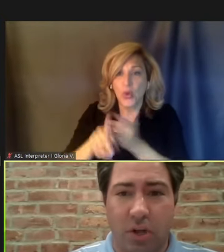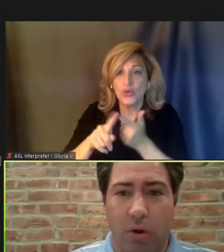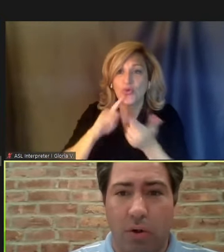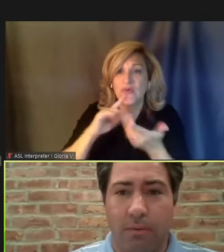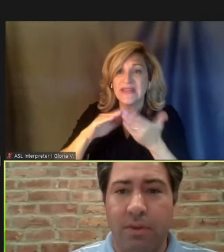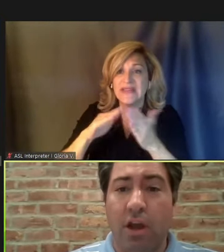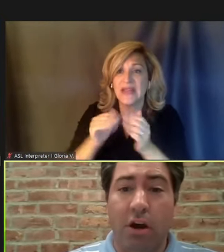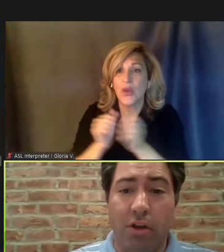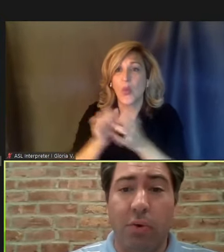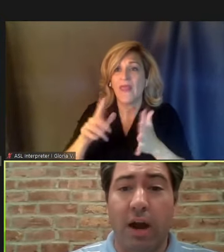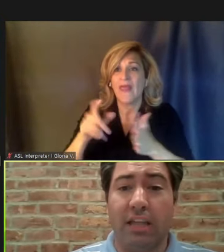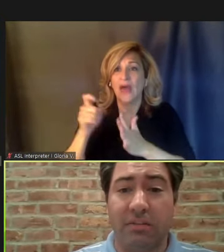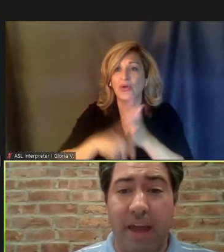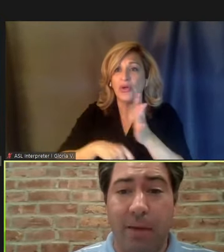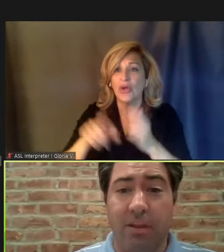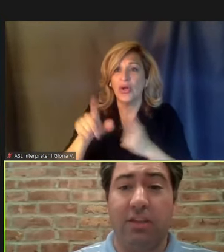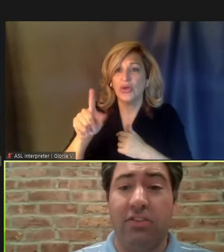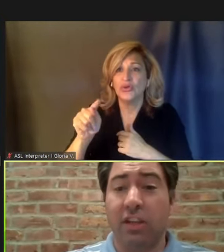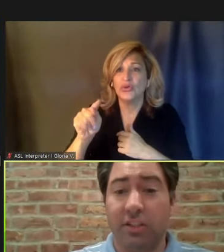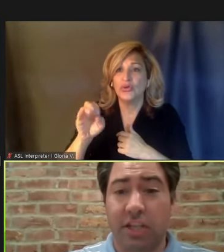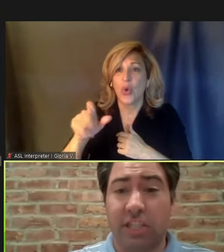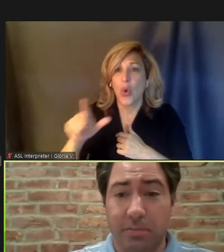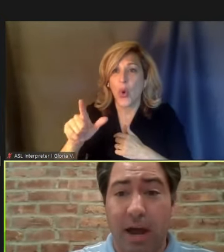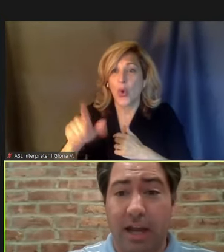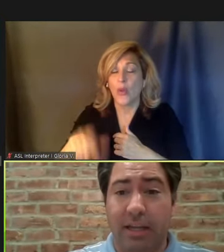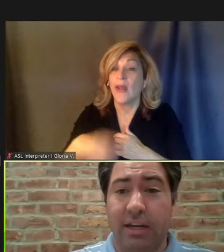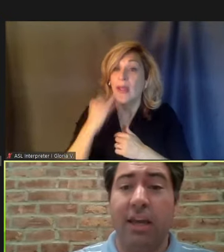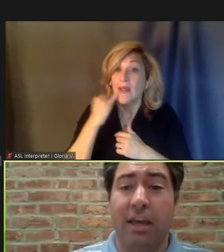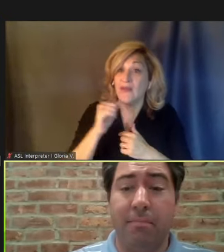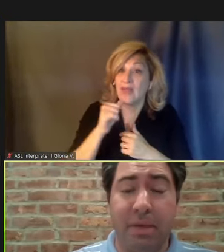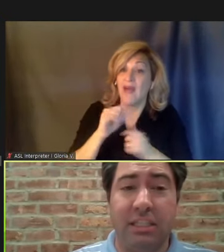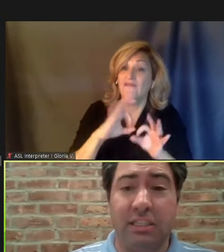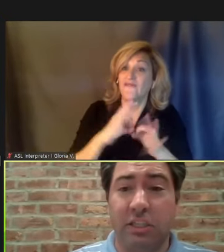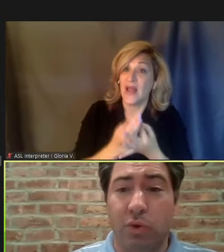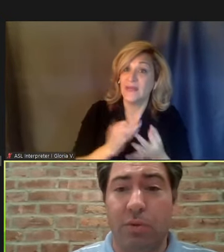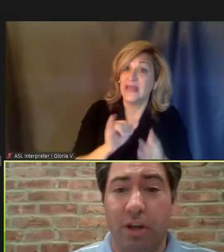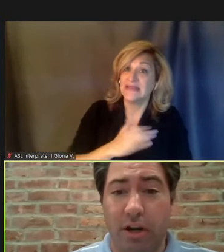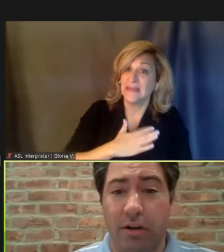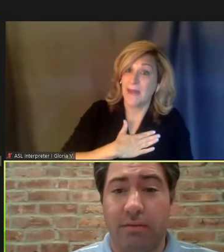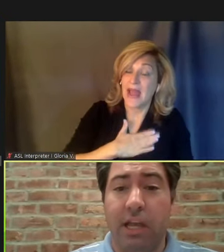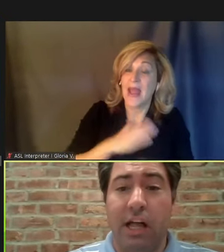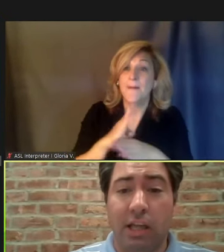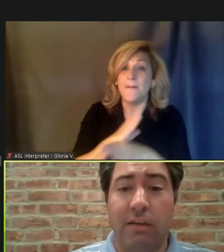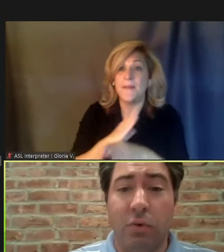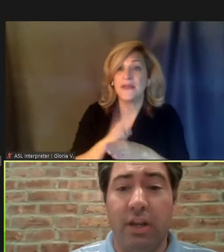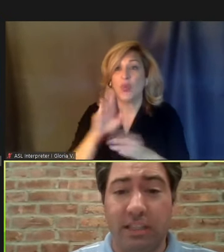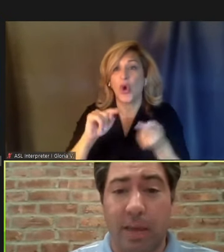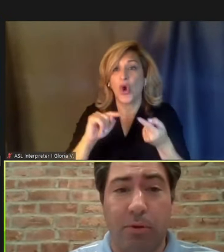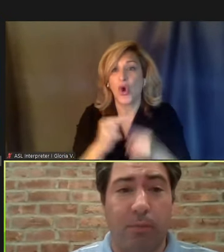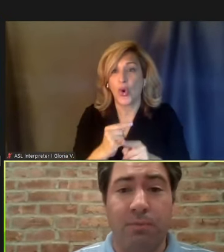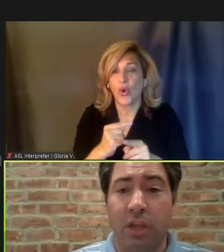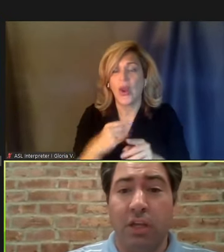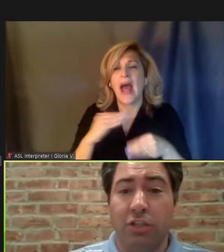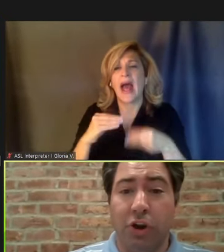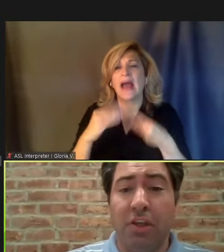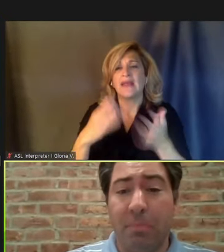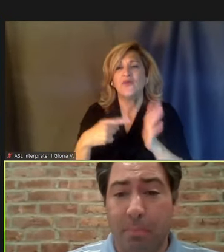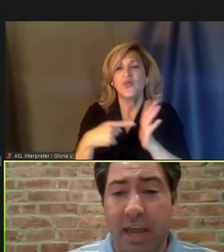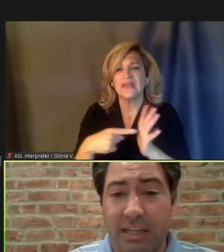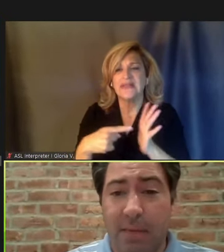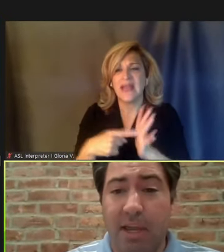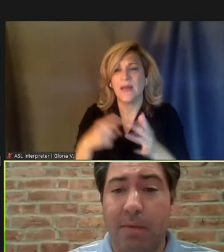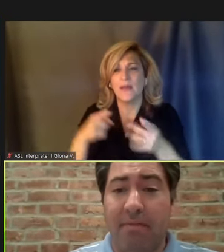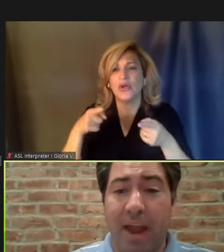without a toll. Otherwise, families such as mine and businesses will be hurt. I'll give you one example. During